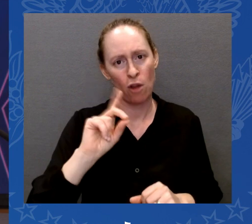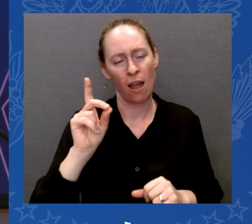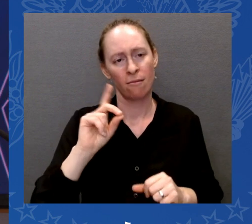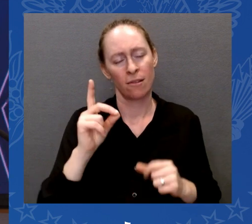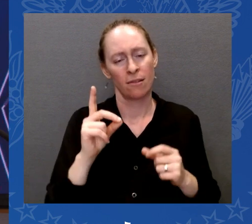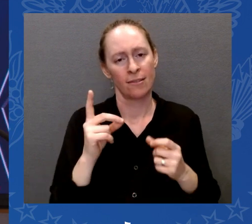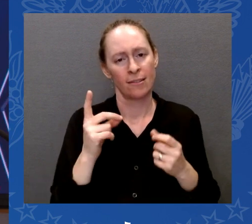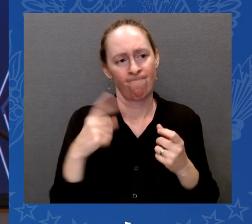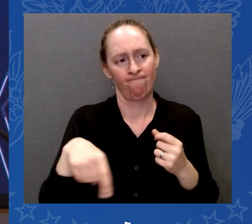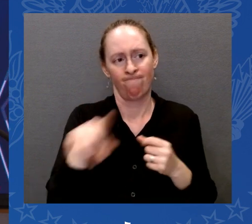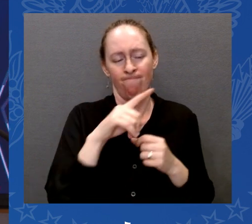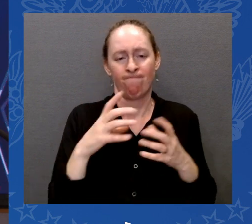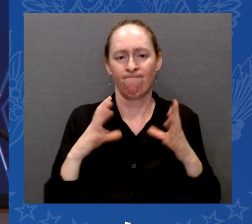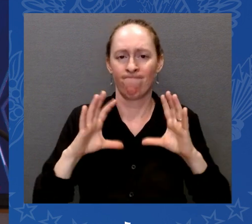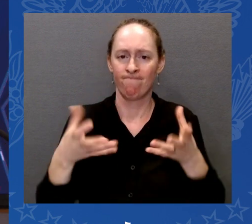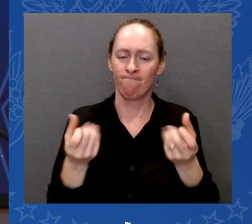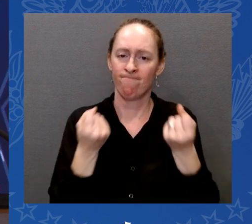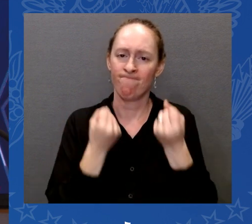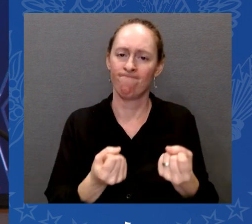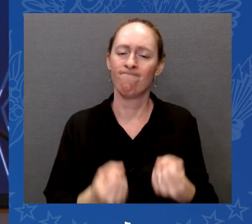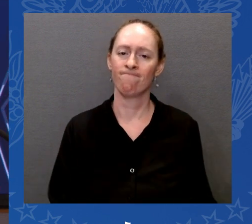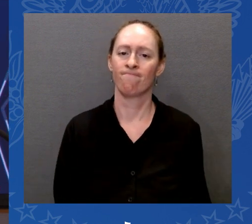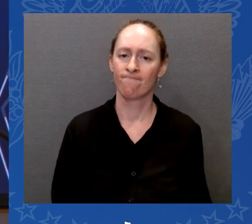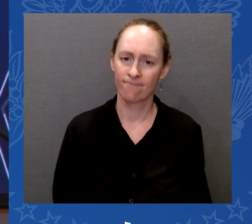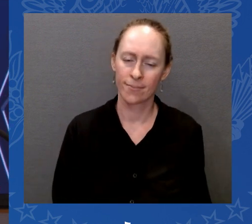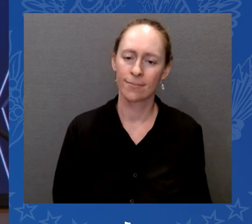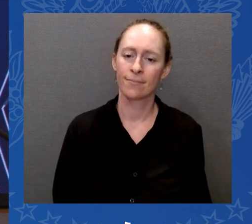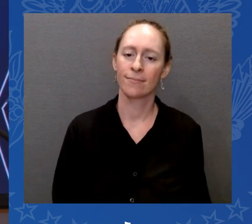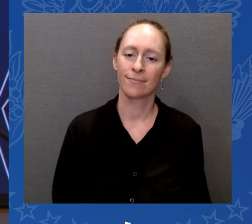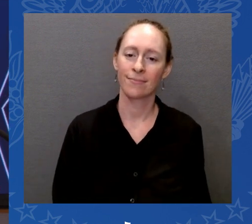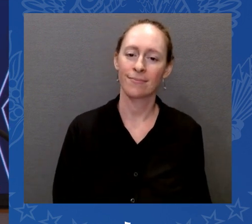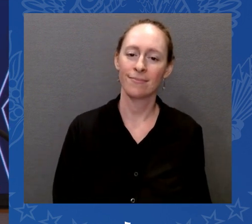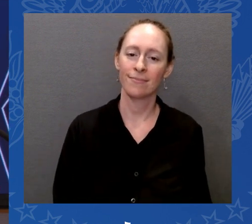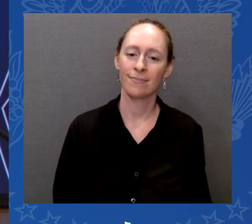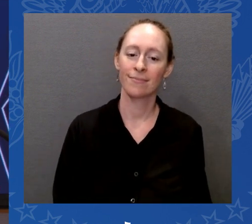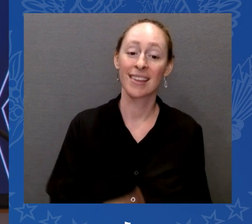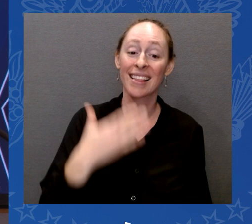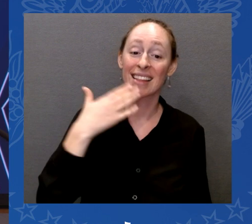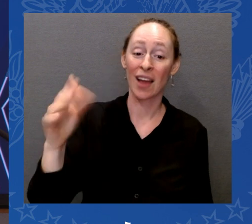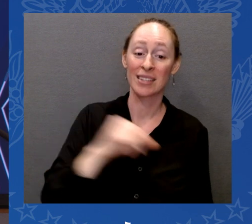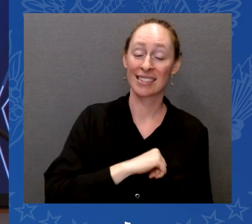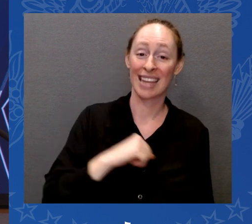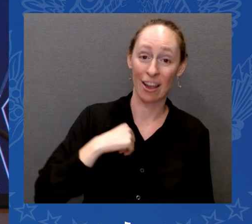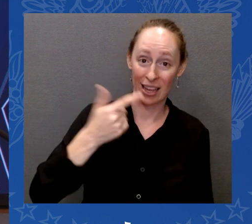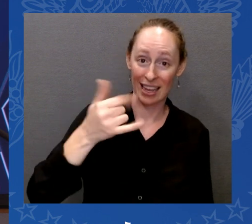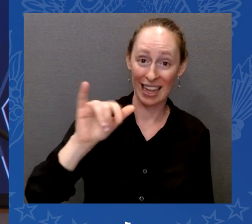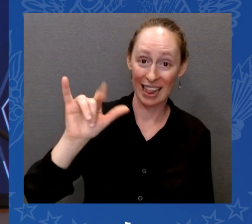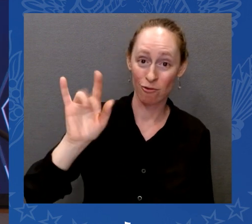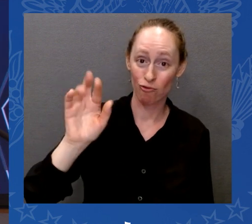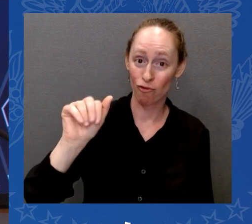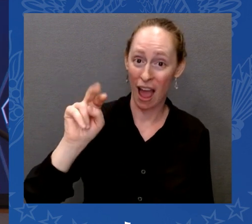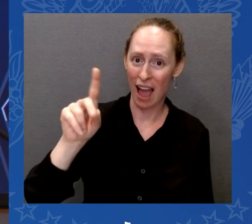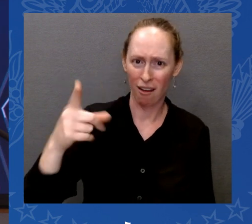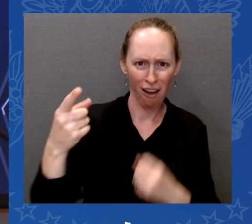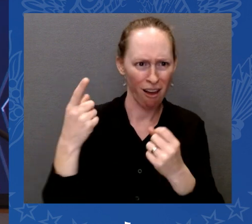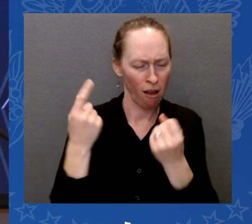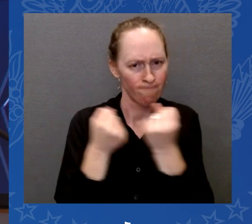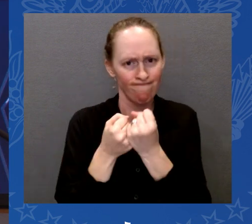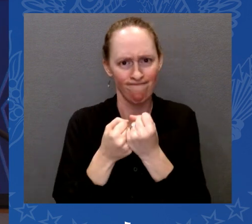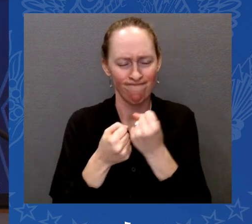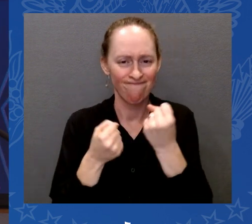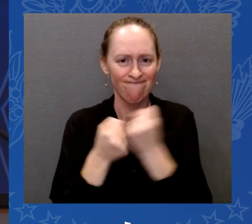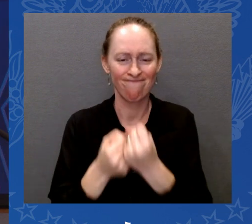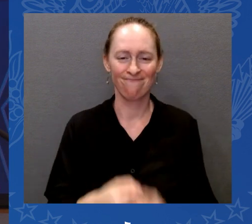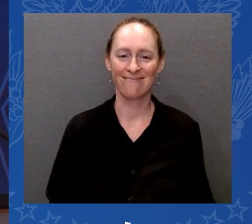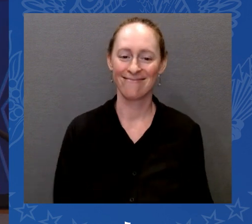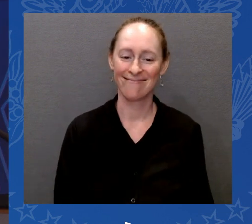Senator Gillibrand and all the other senators who teamed up on this. And in New York State, knowing how important this was to our state, I thank the